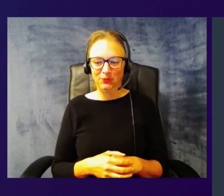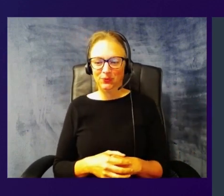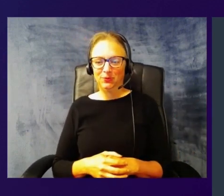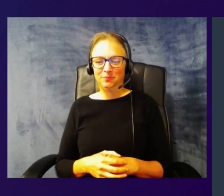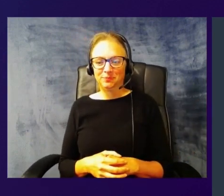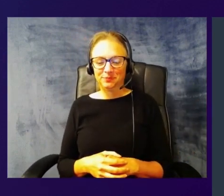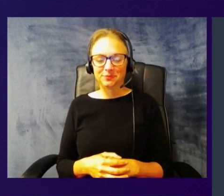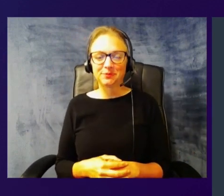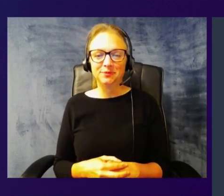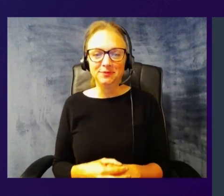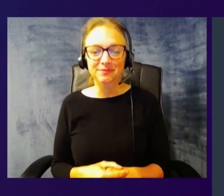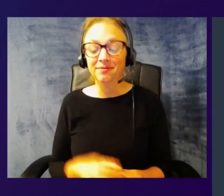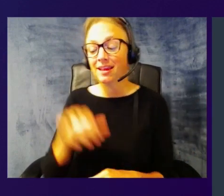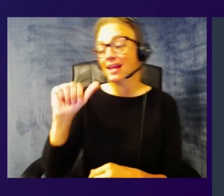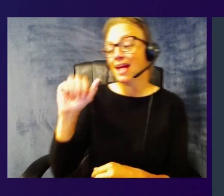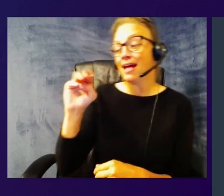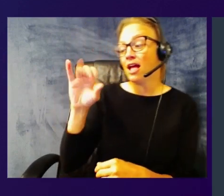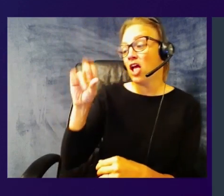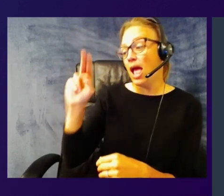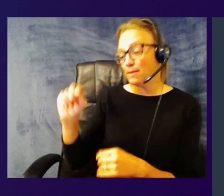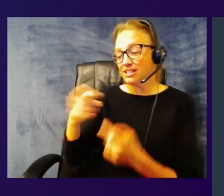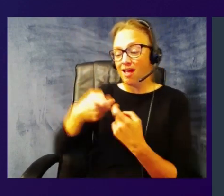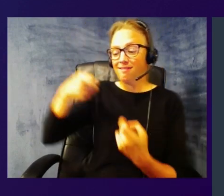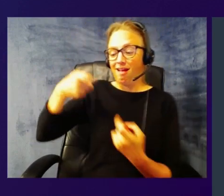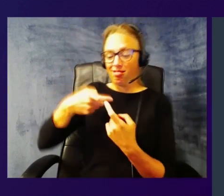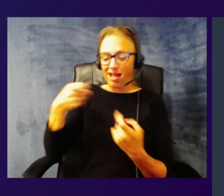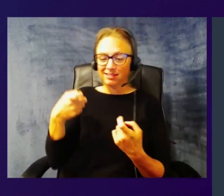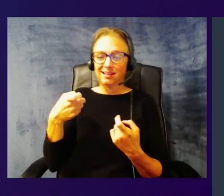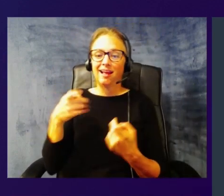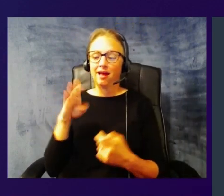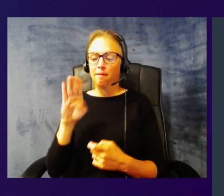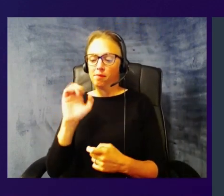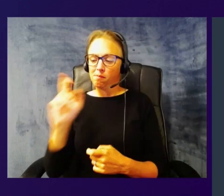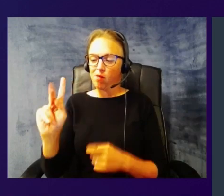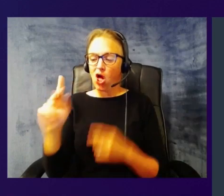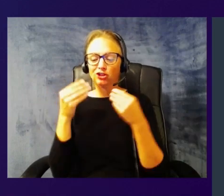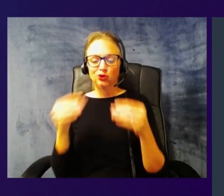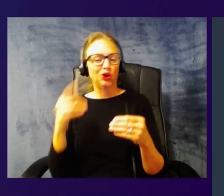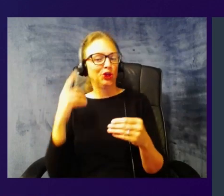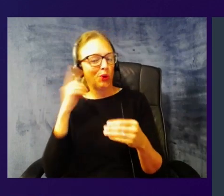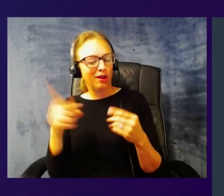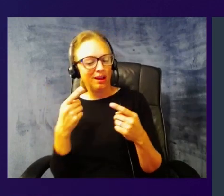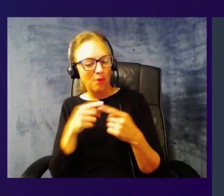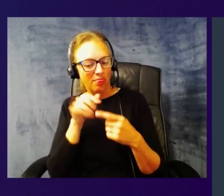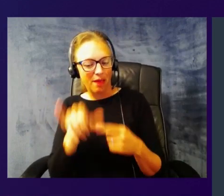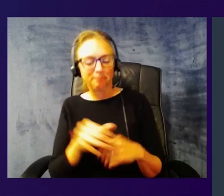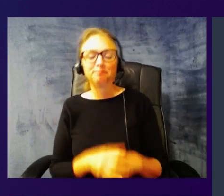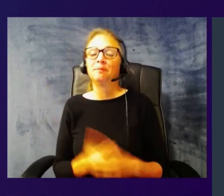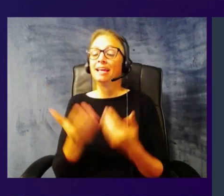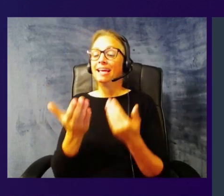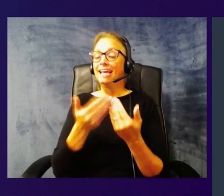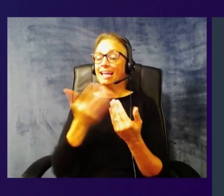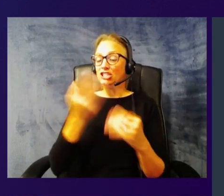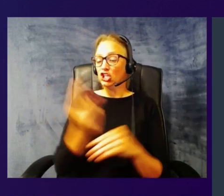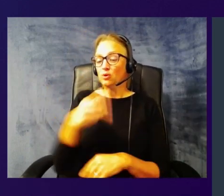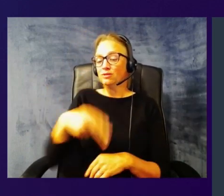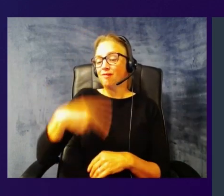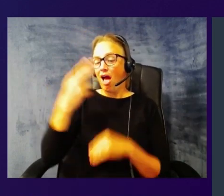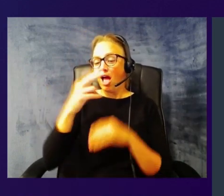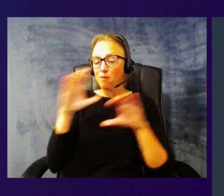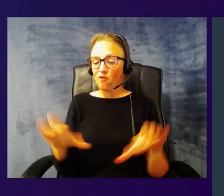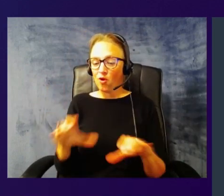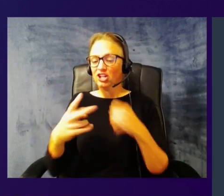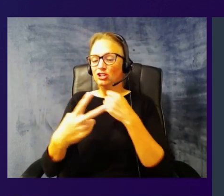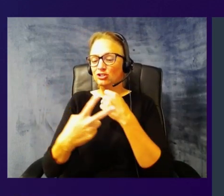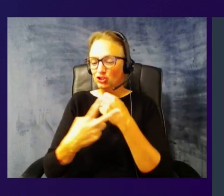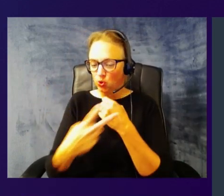So, Amazon Elastic Block Store, you've heard a little bit about that today. It's an easy-to-use, high-performance block storage service for